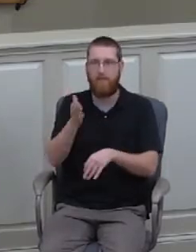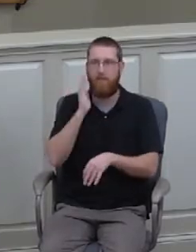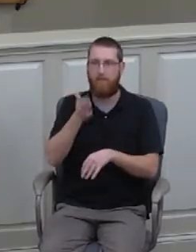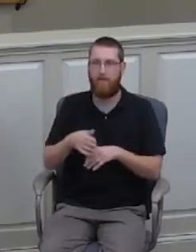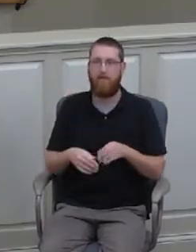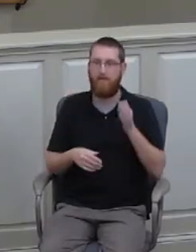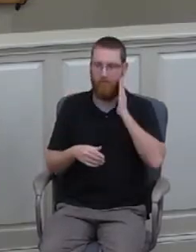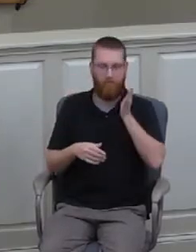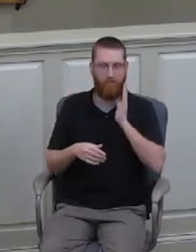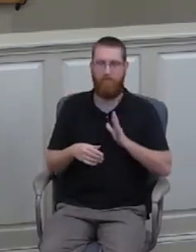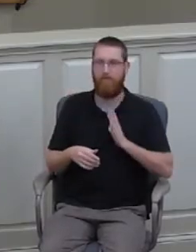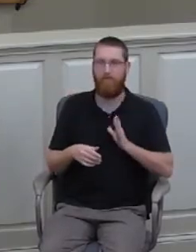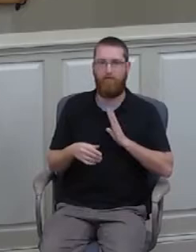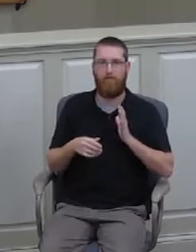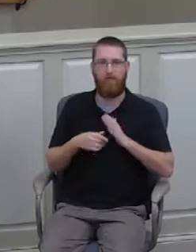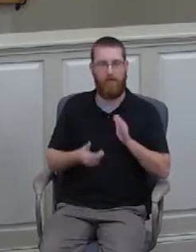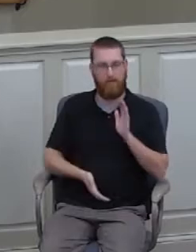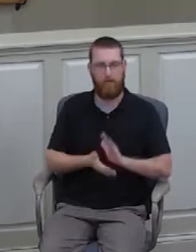said, "I'm fine, let's go."